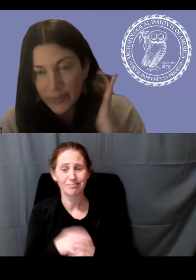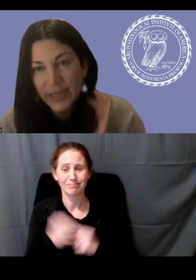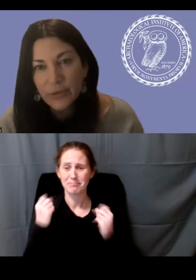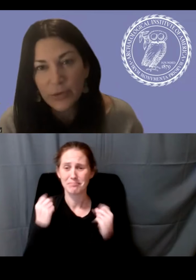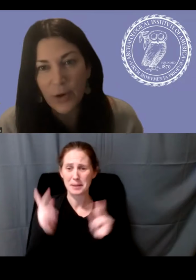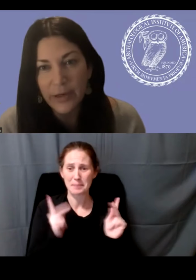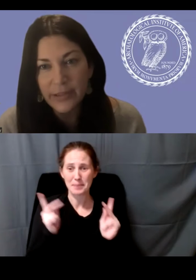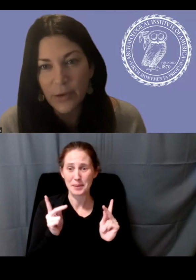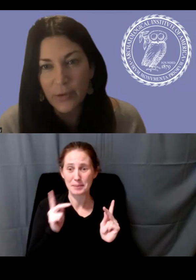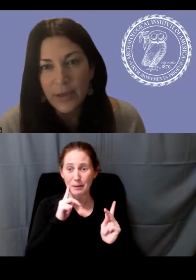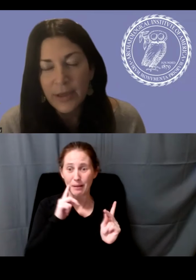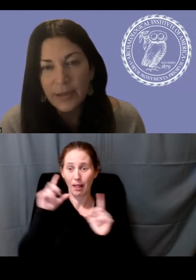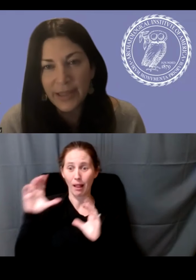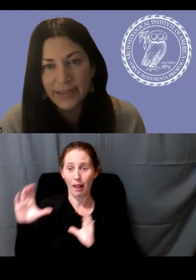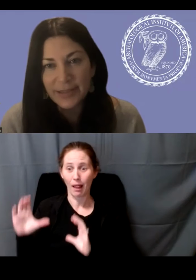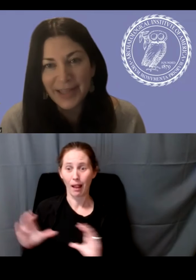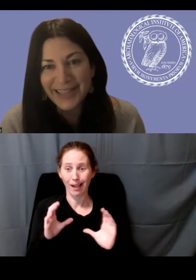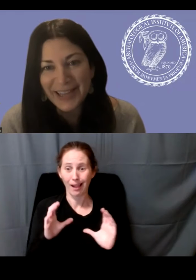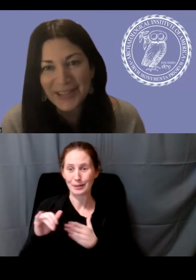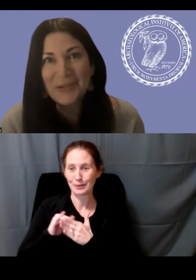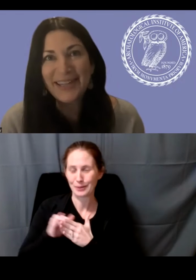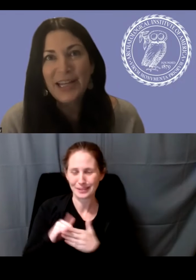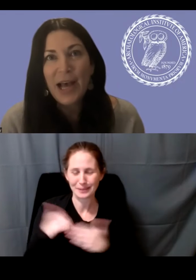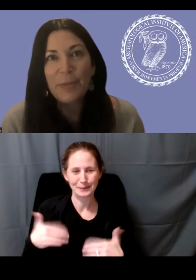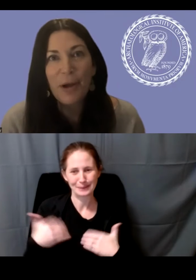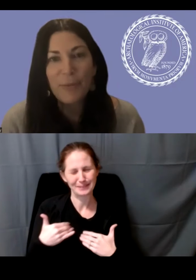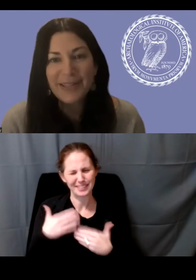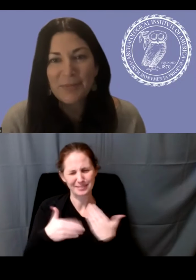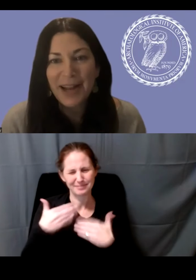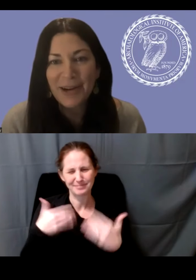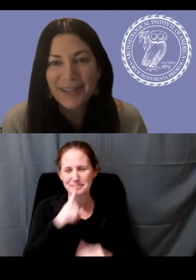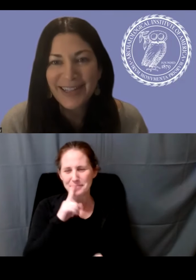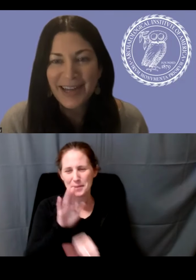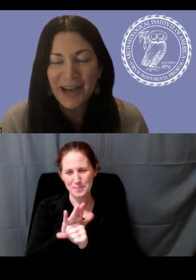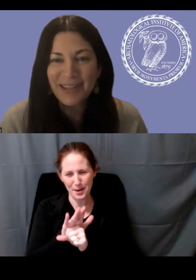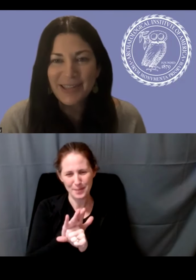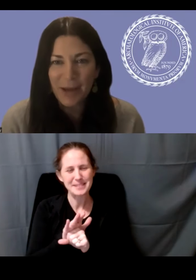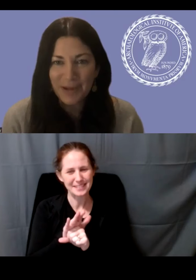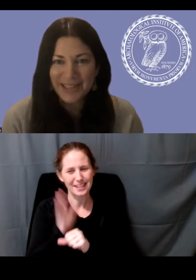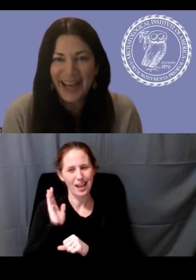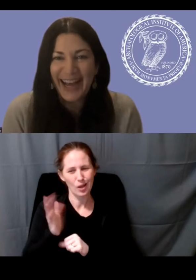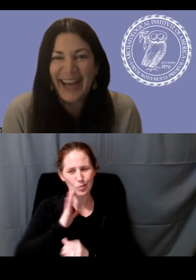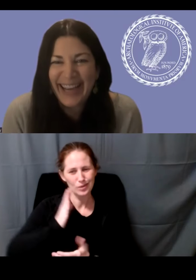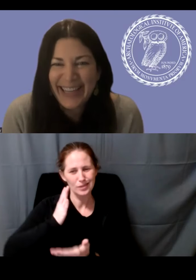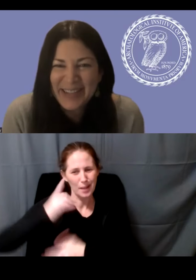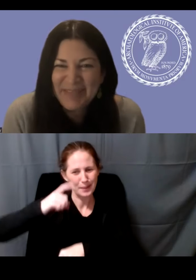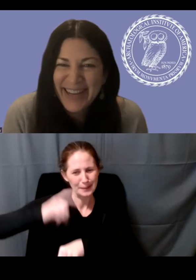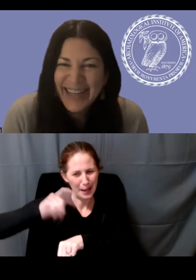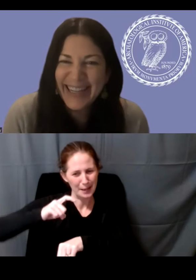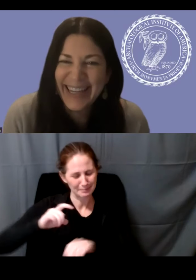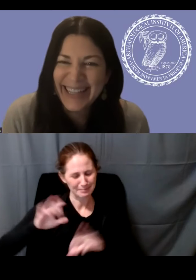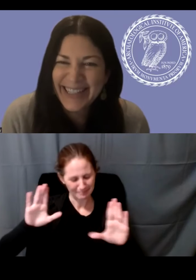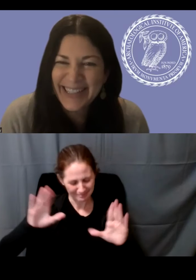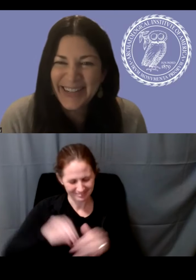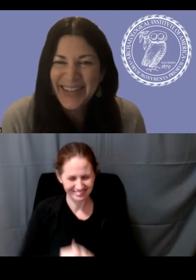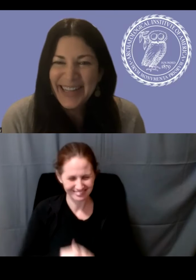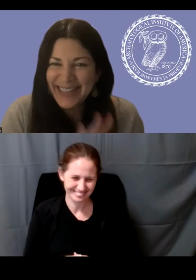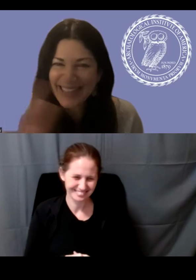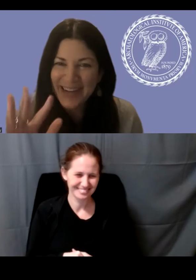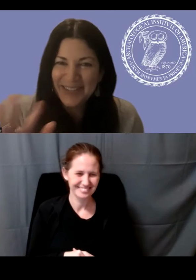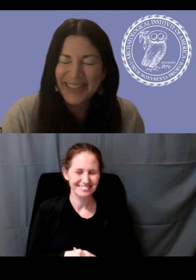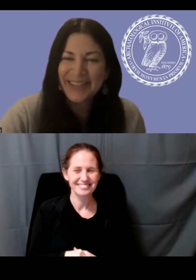staying up late in New York. So let's get to it. I promised them that I would stop on time.